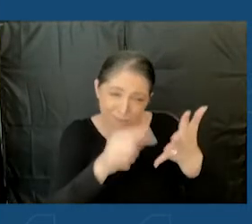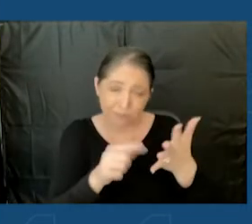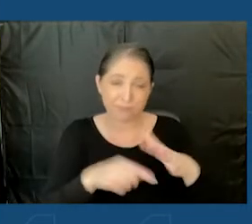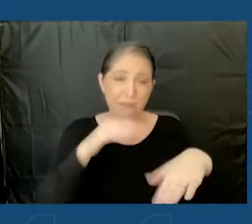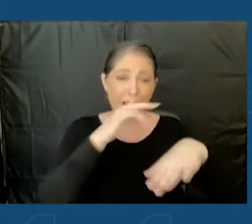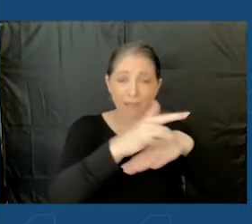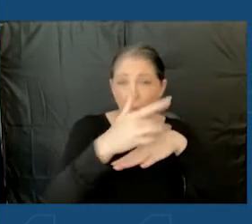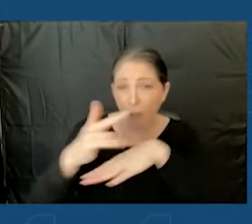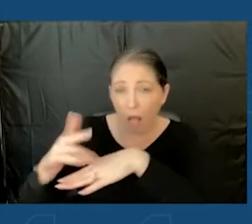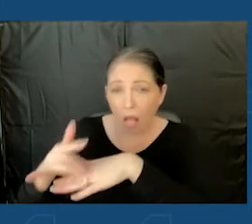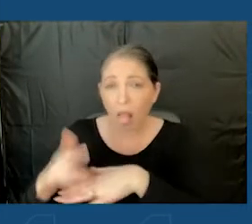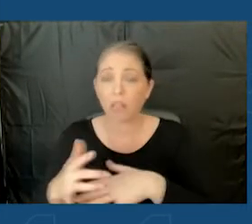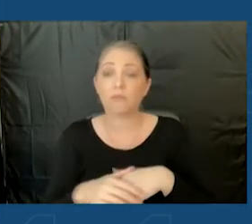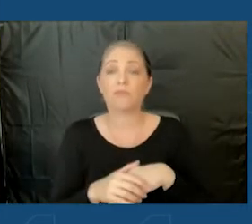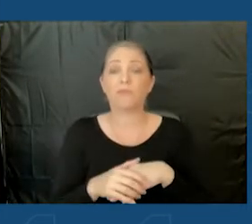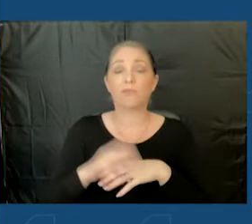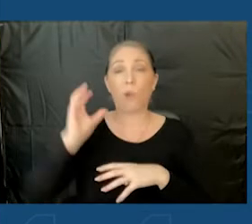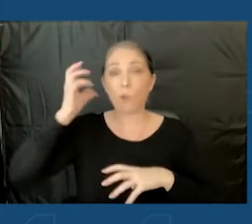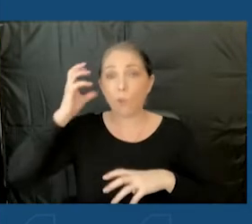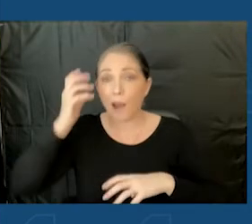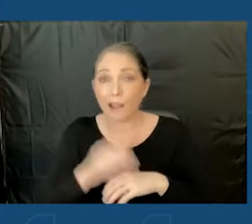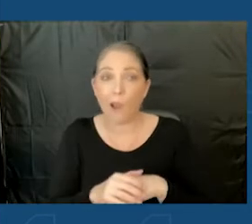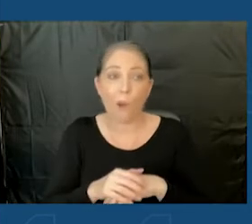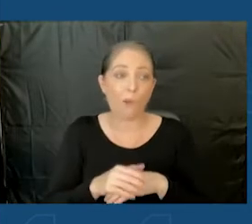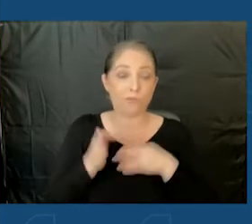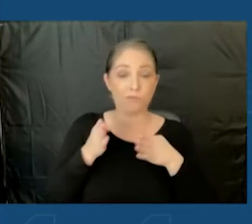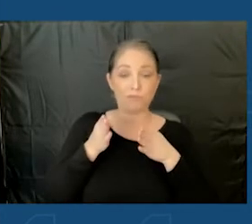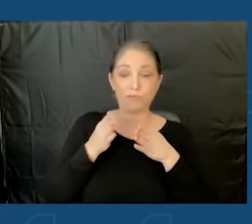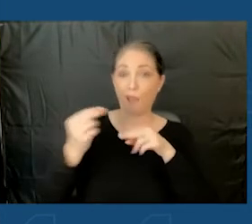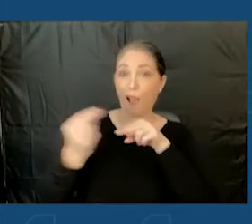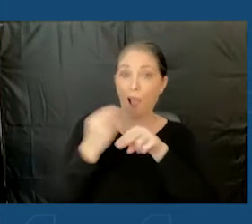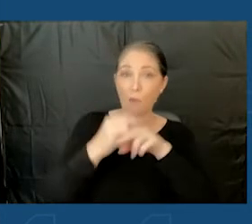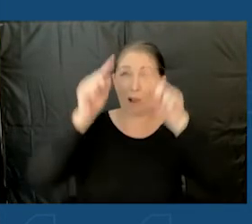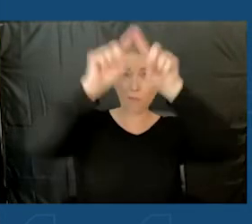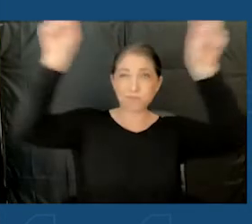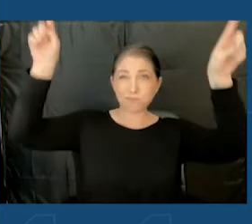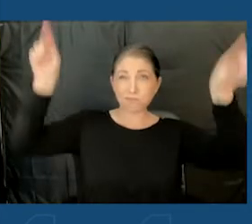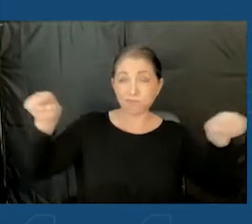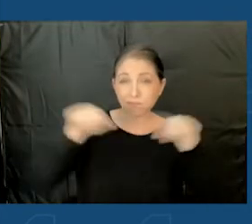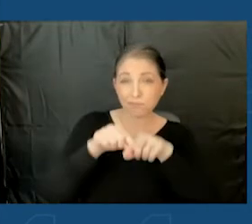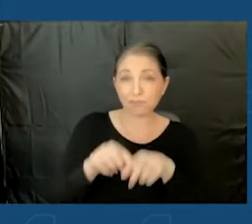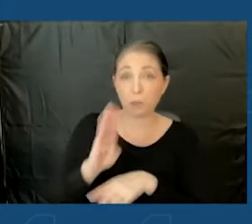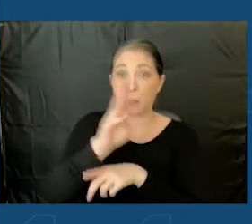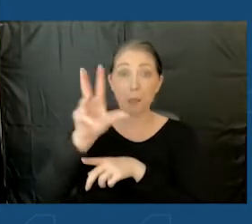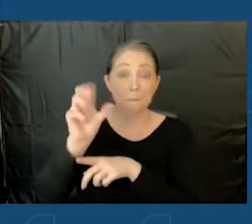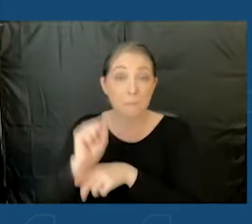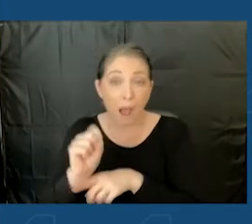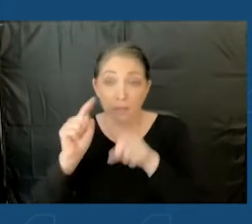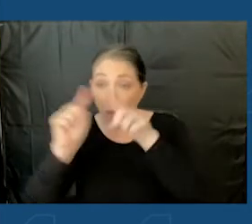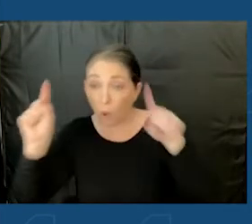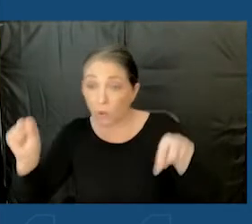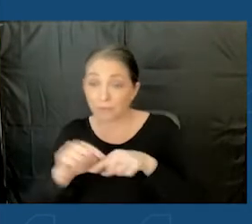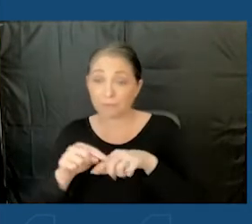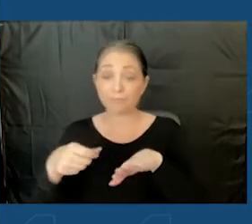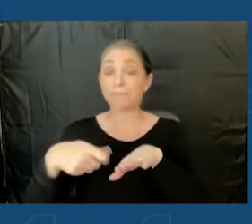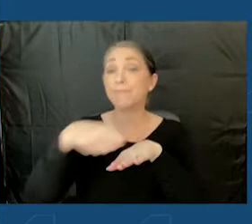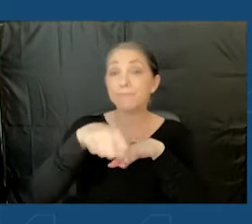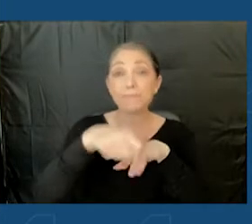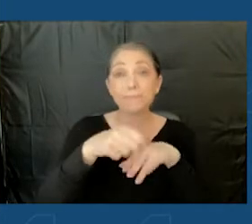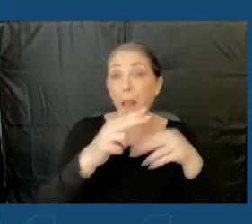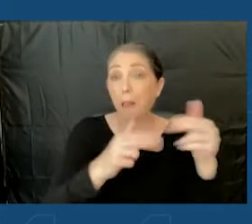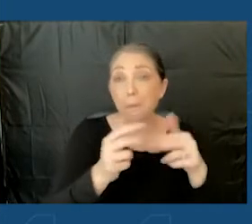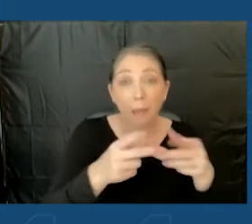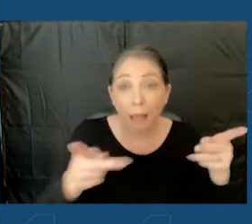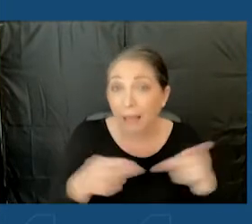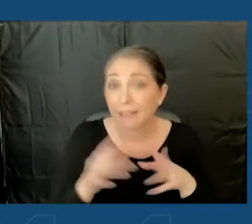digital, highway billboards, bus posters, go into nail salons, barber shops, wherever anybody wants to